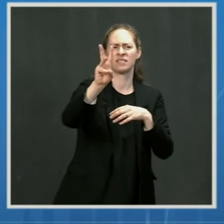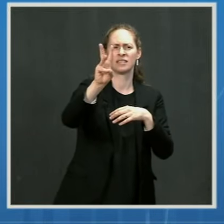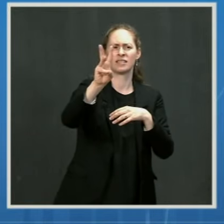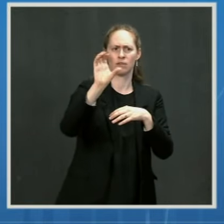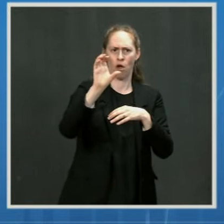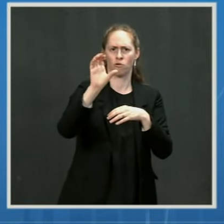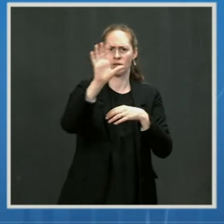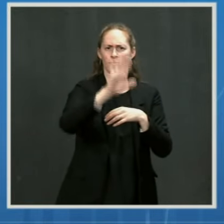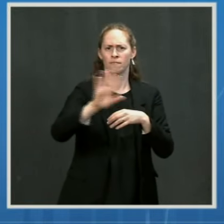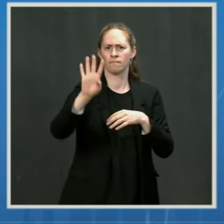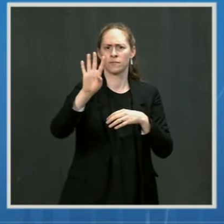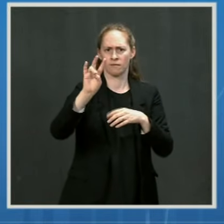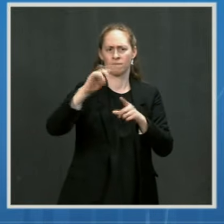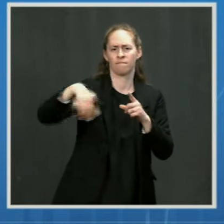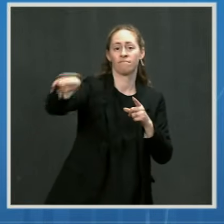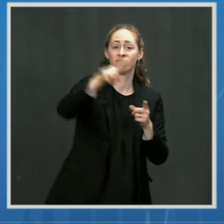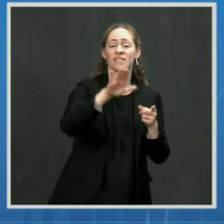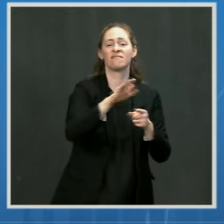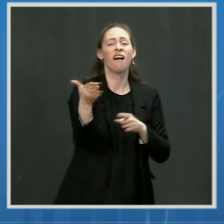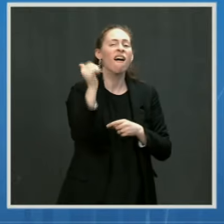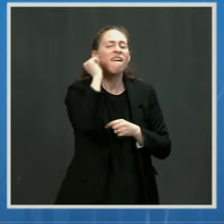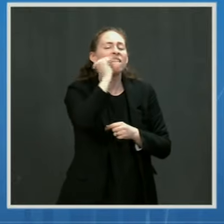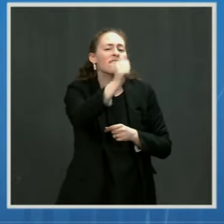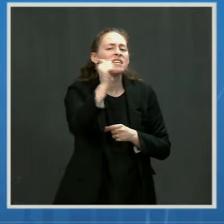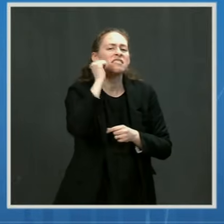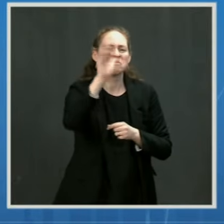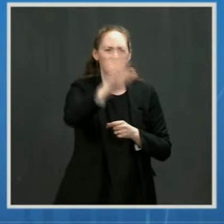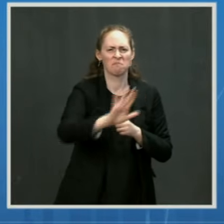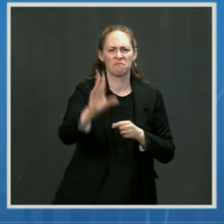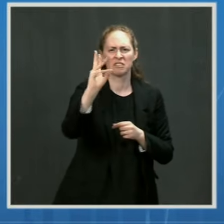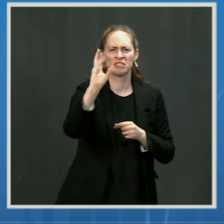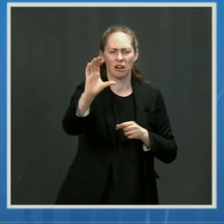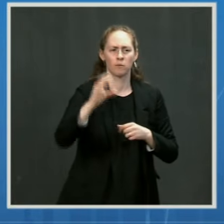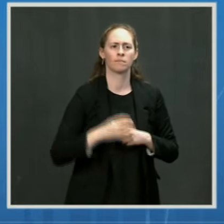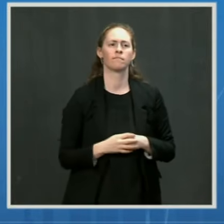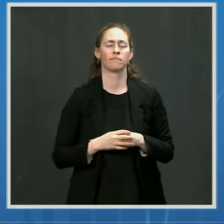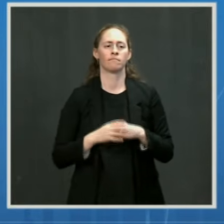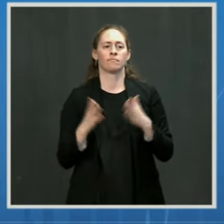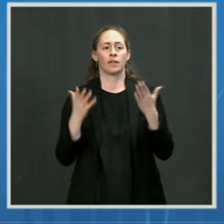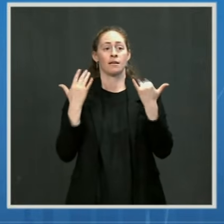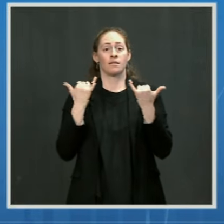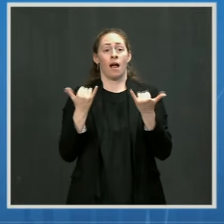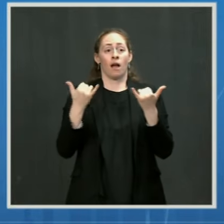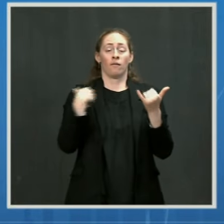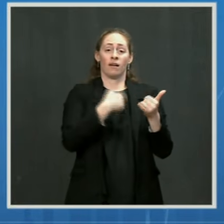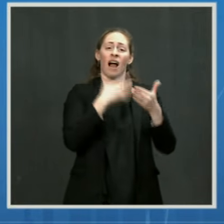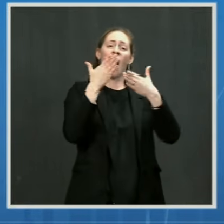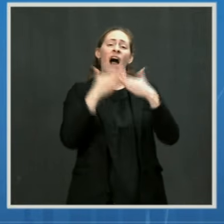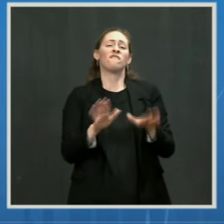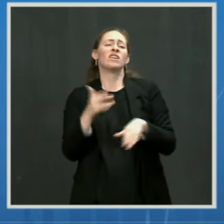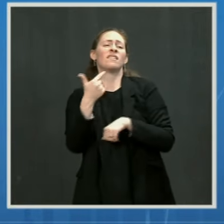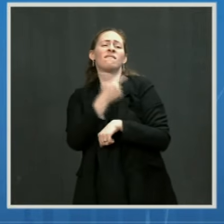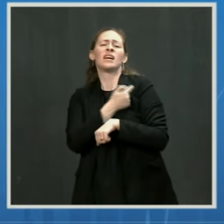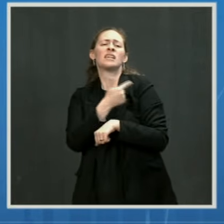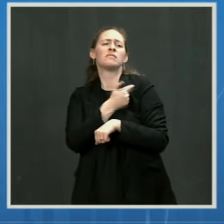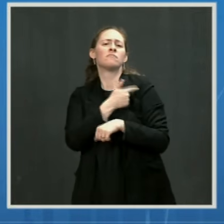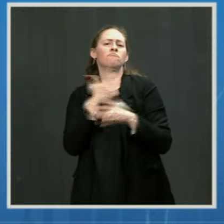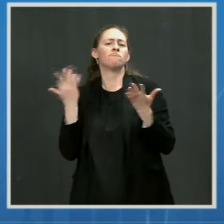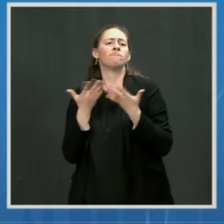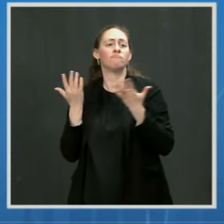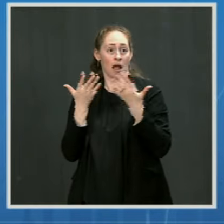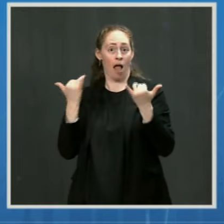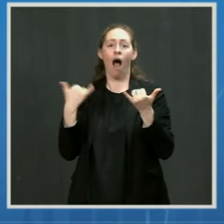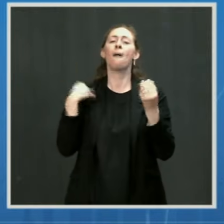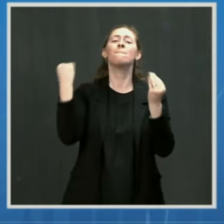Vaccinations continue to increase, with the most recent 7-day average of over 3 million vaccines delivered daily, and a record high